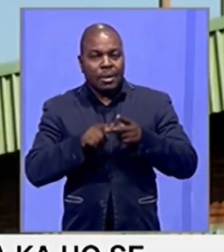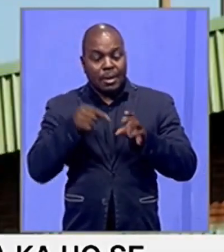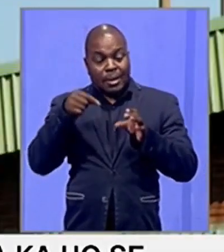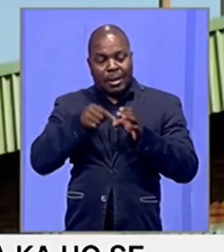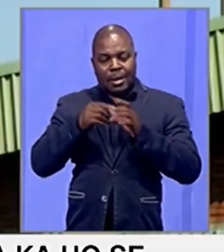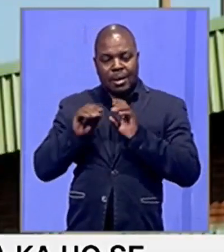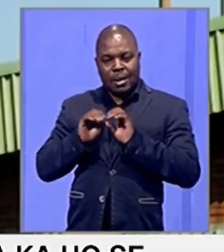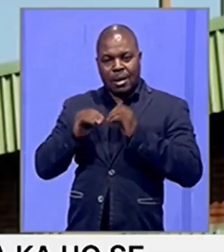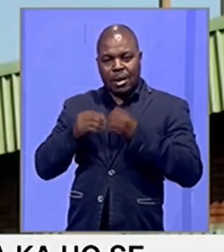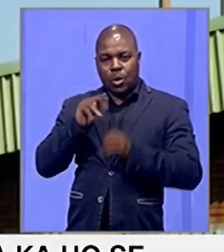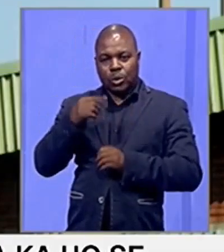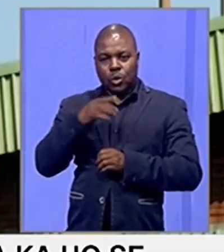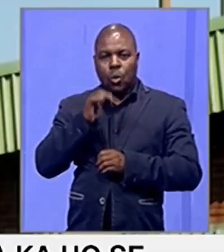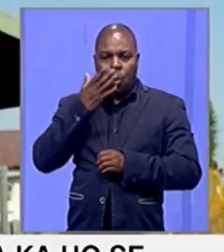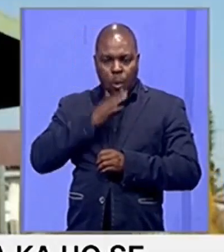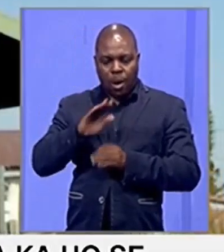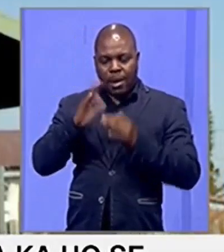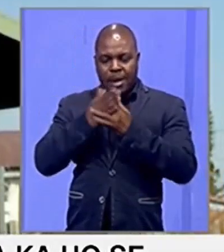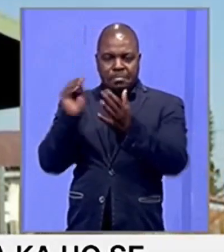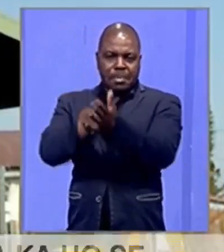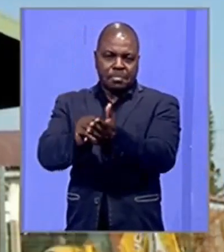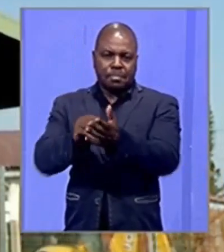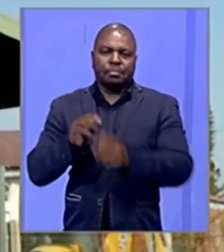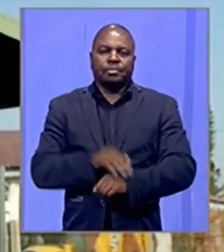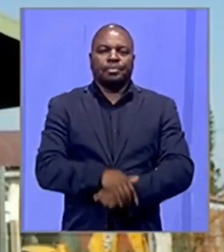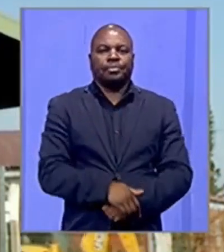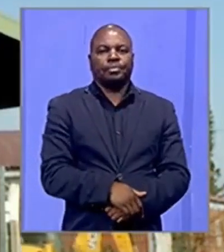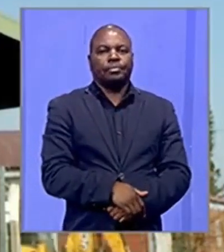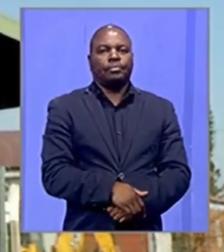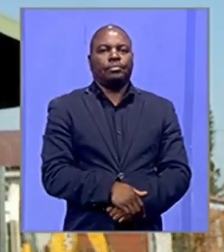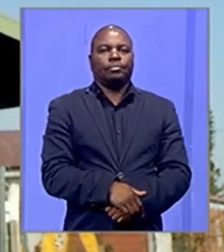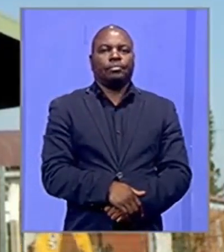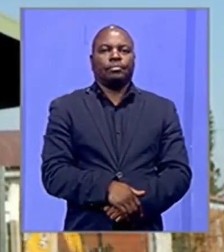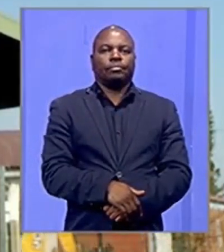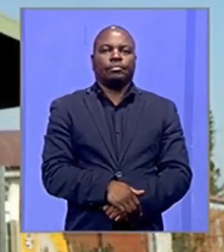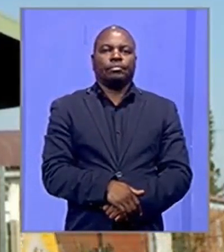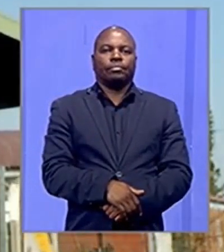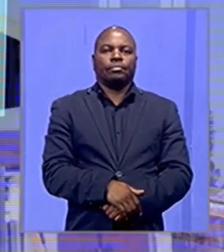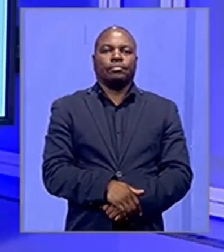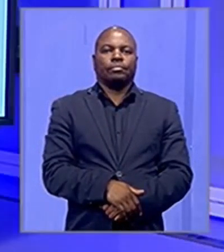re o ikalela go bula kgetsi ke Katlagonyoni wa dikgang tsa SABC Polokwane.